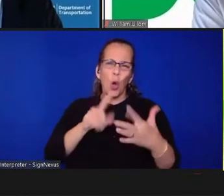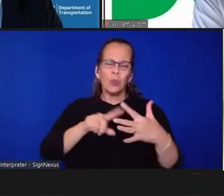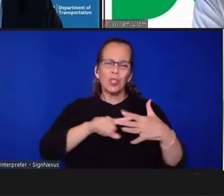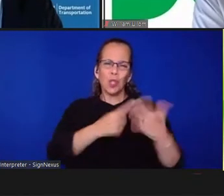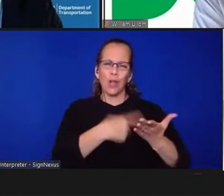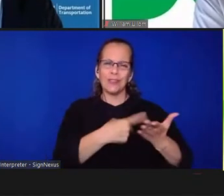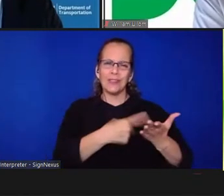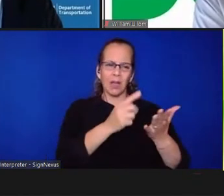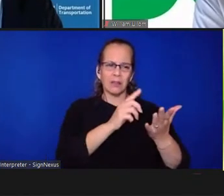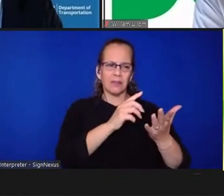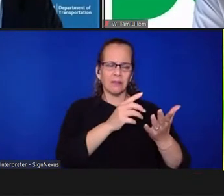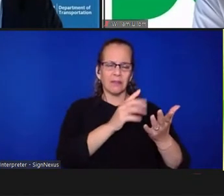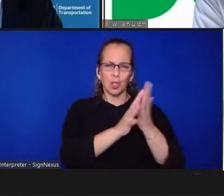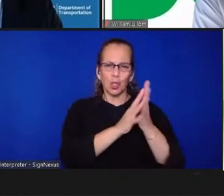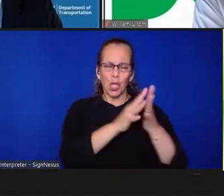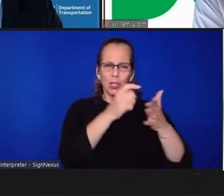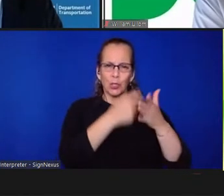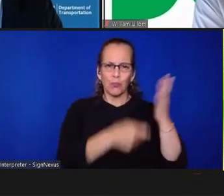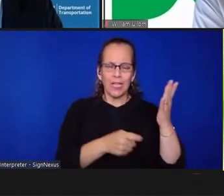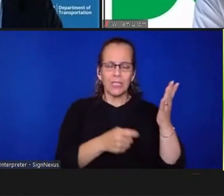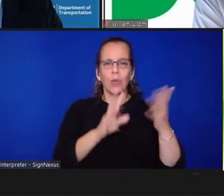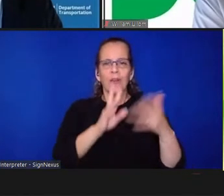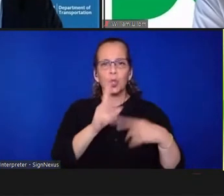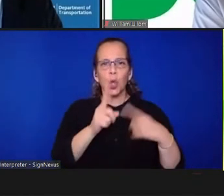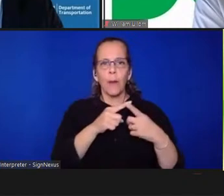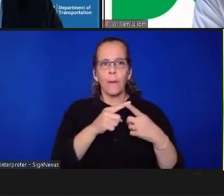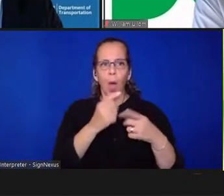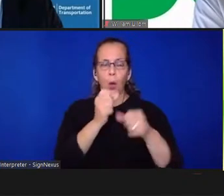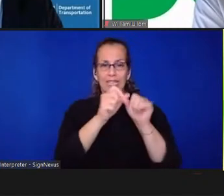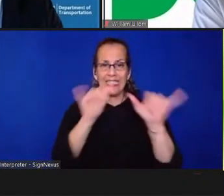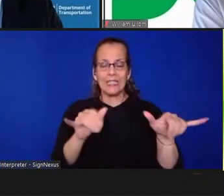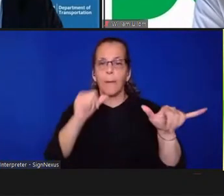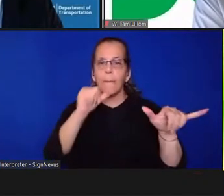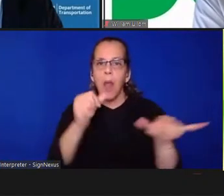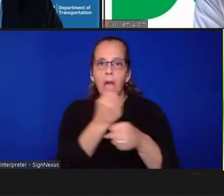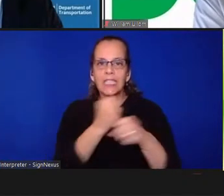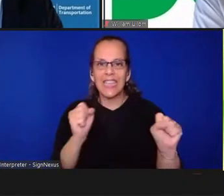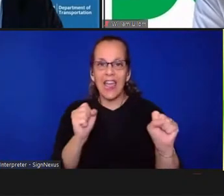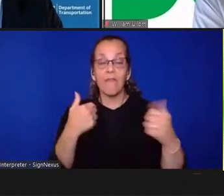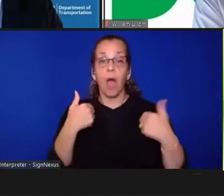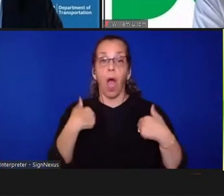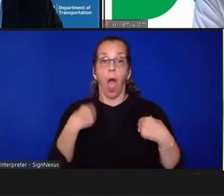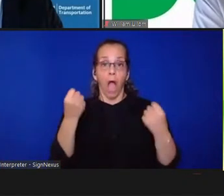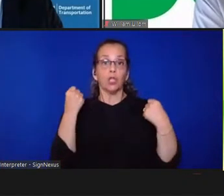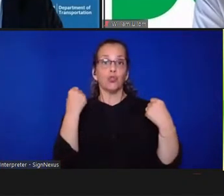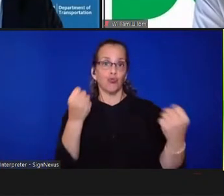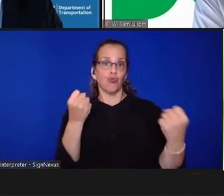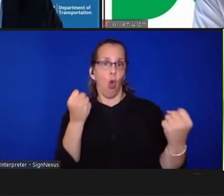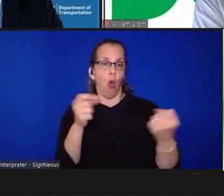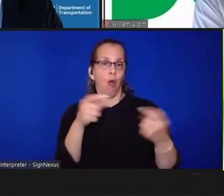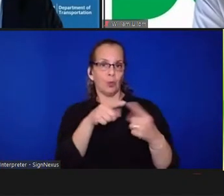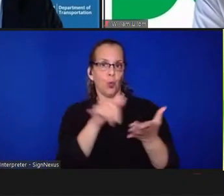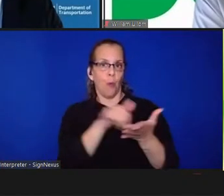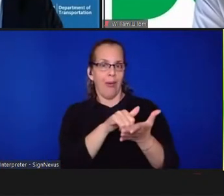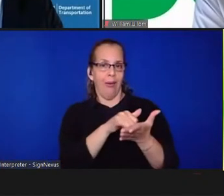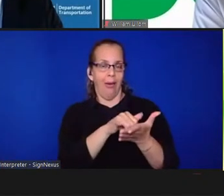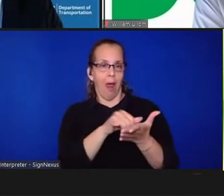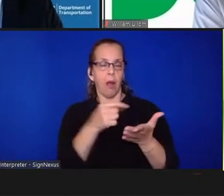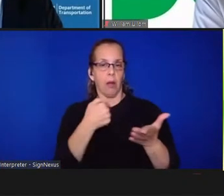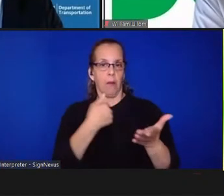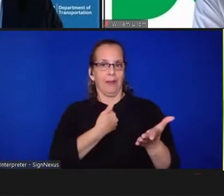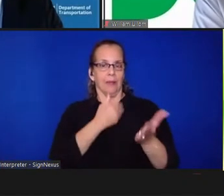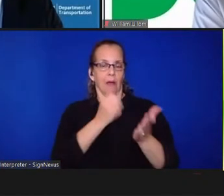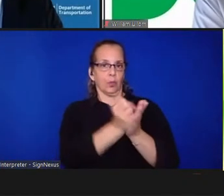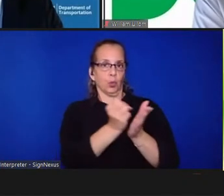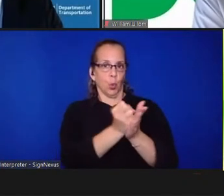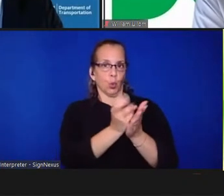A system that is not safe any longer I drove into the city to work as a social worker in teaching